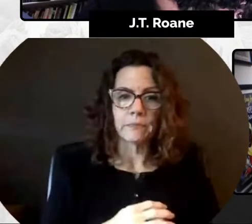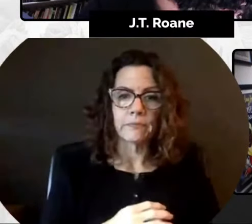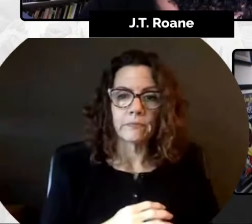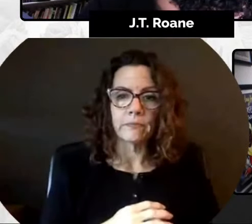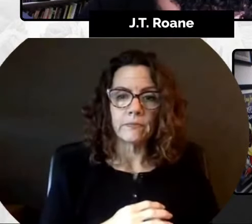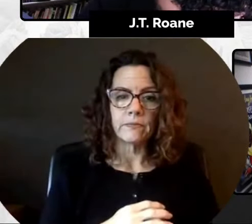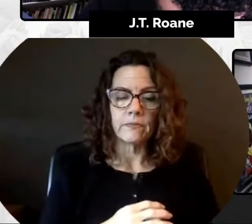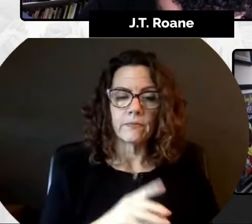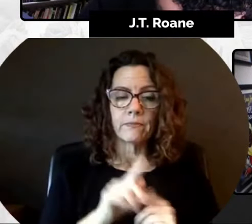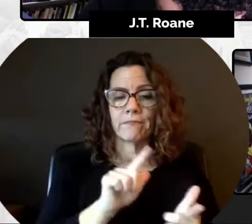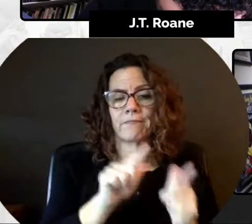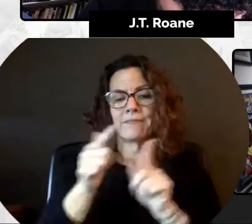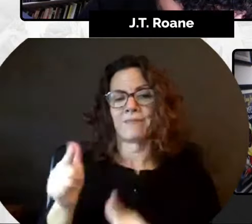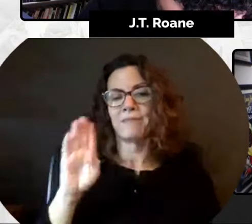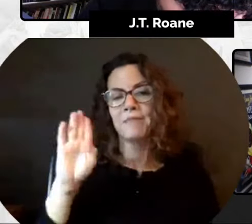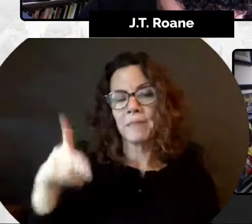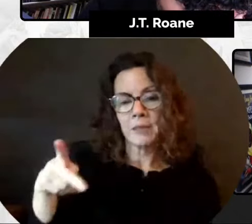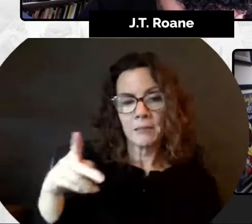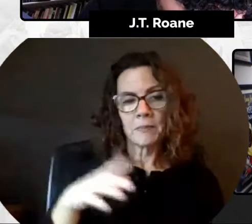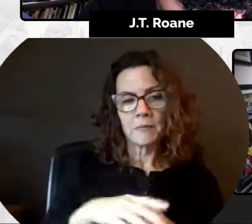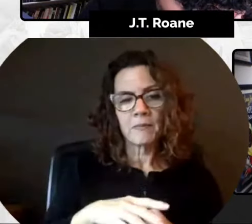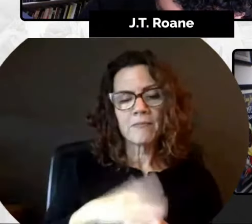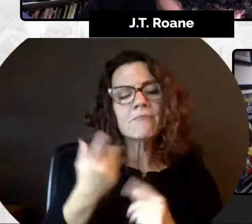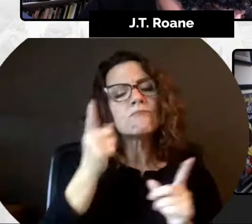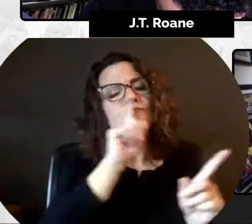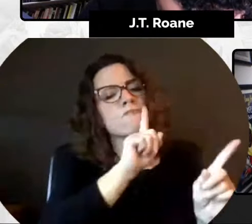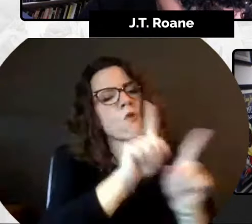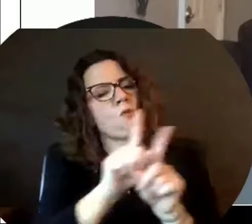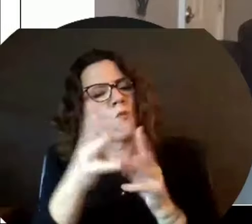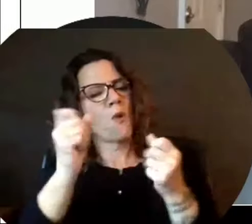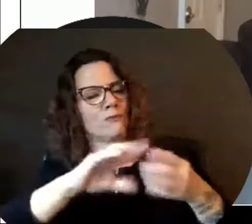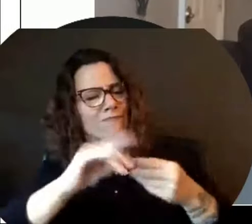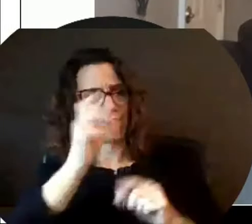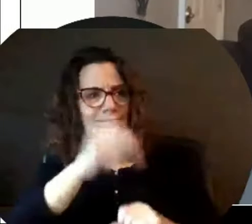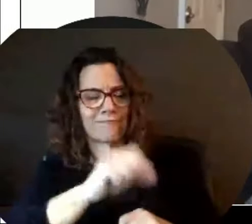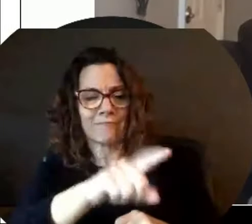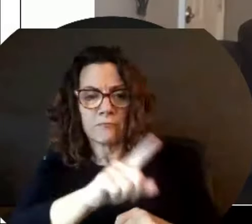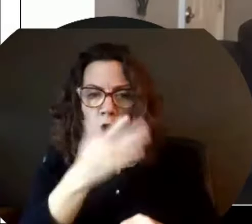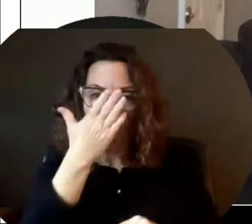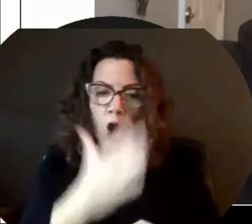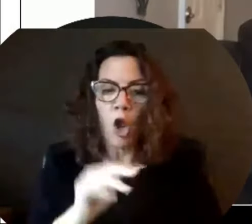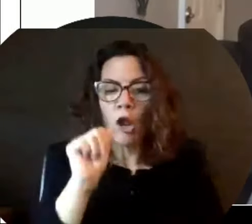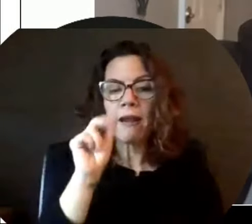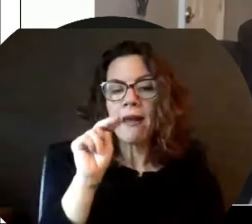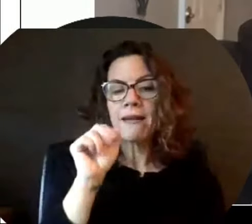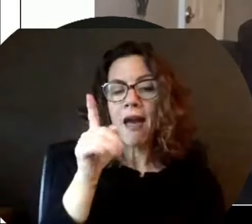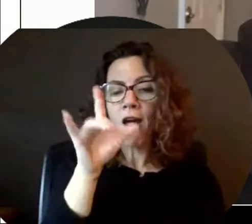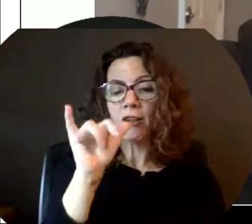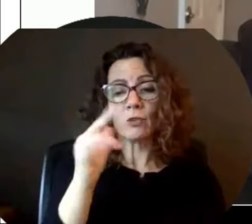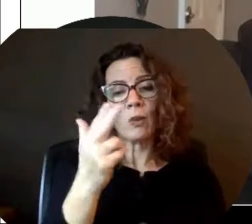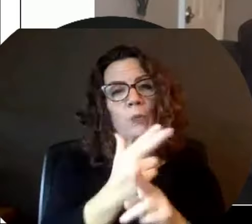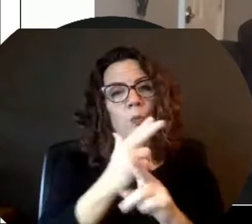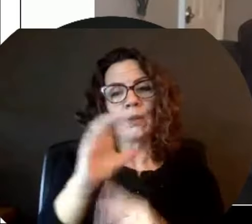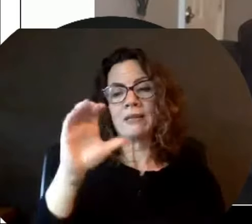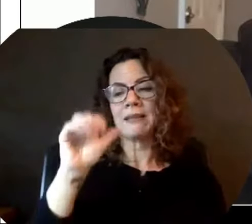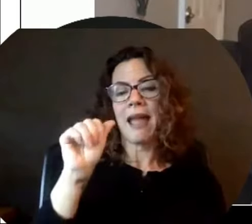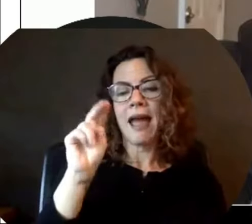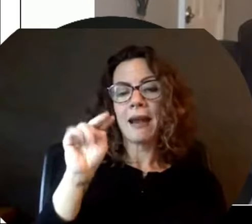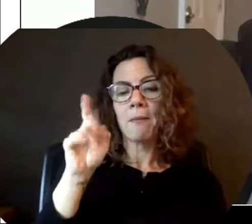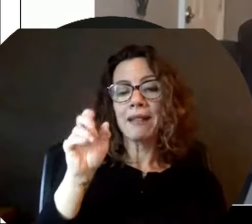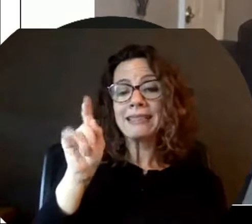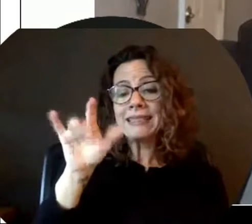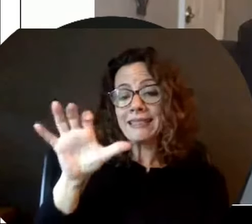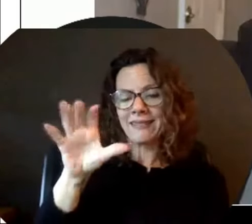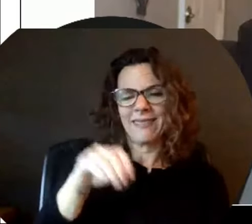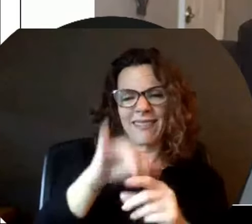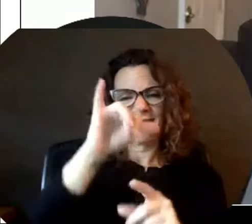use cannibalistic in its nature, because I think it's a metaphor, but I think it's like some